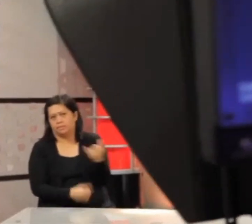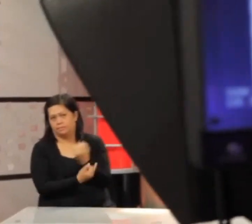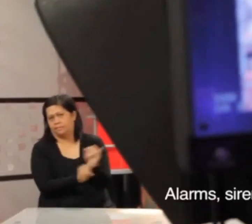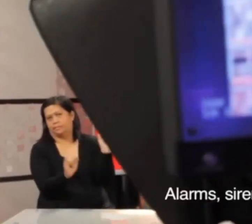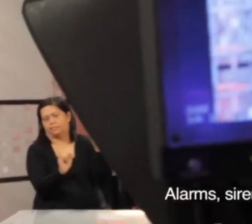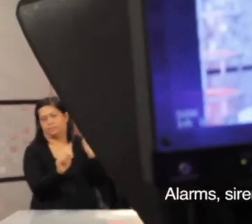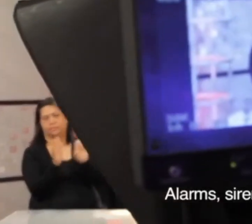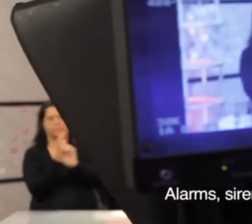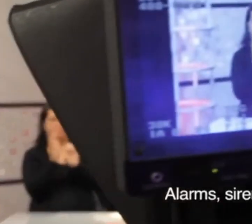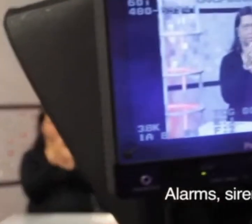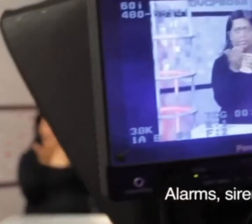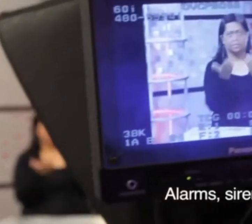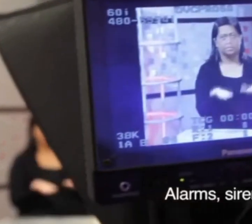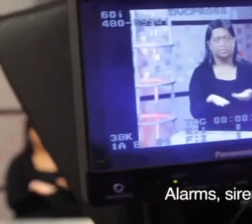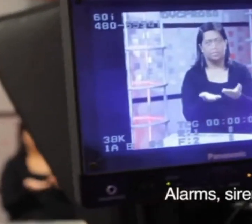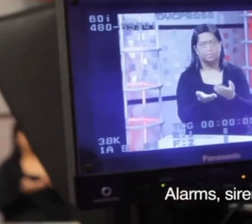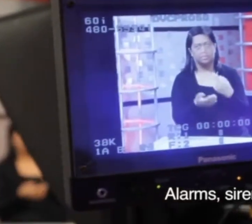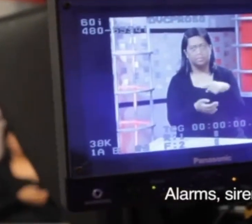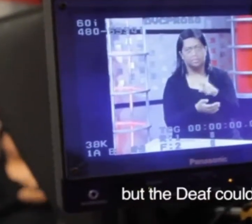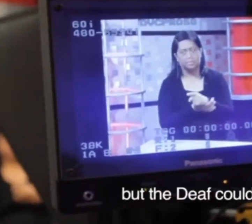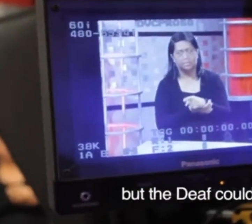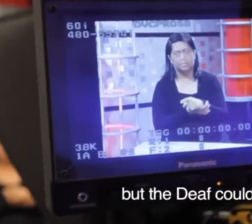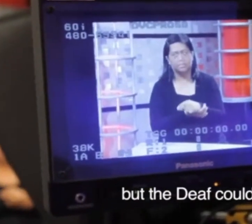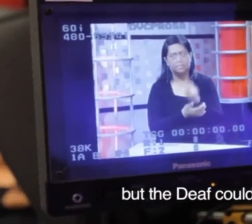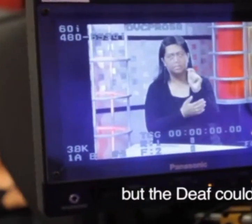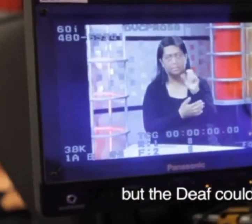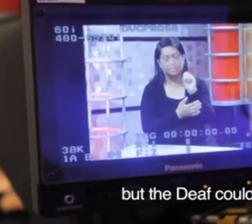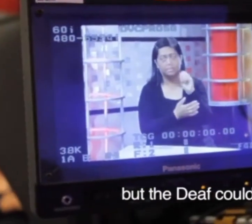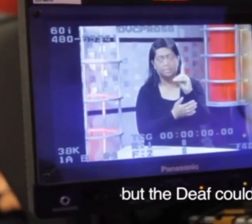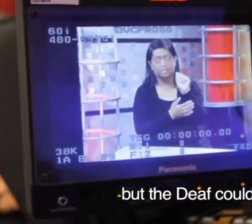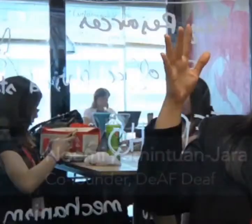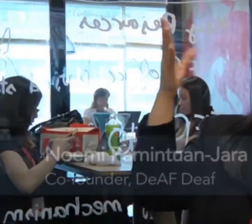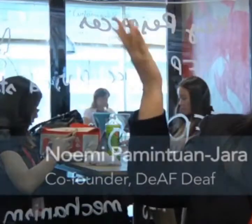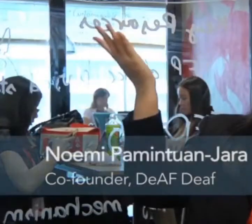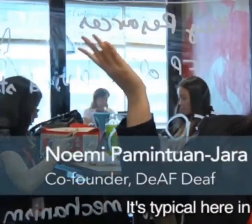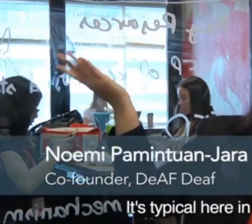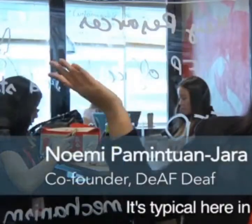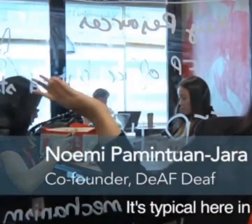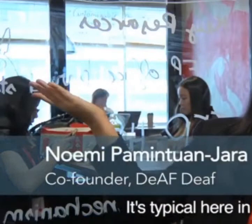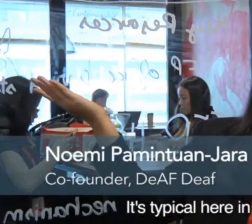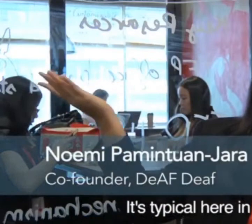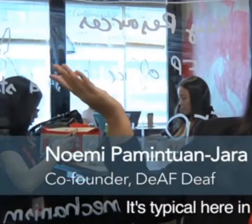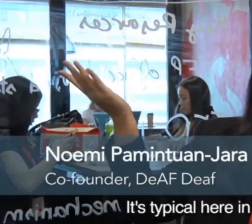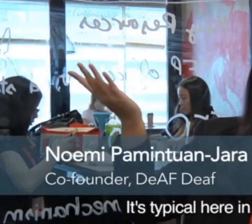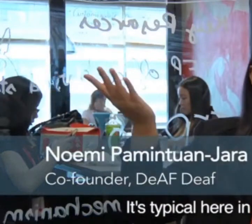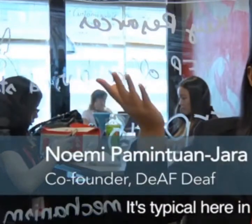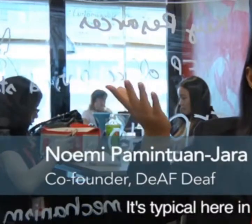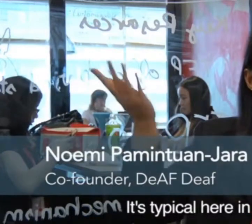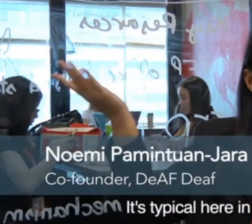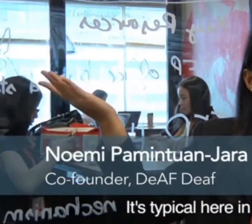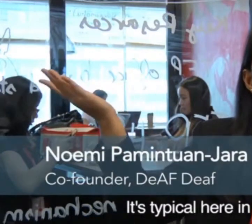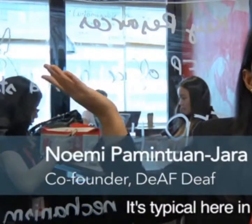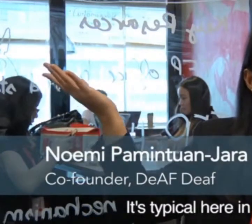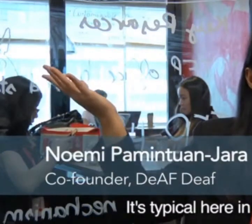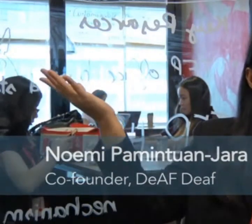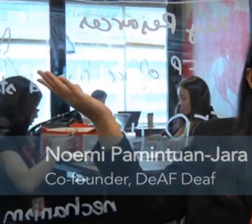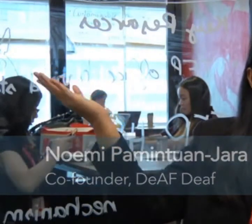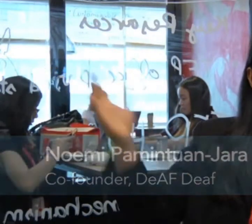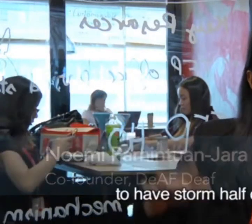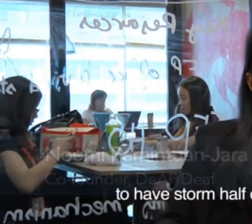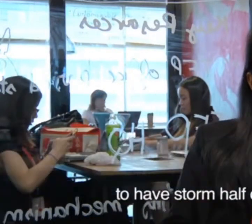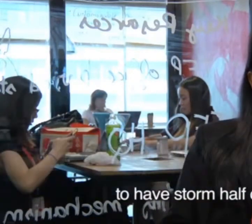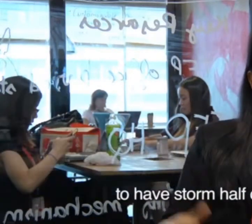not alarms or sirens, but the deaf couldn't hear it. It's typical here in Tacloban to